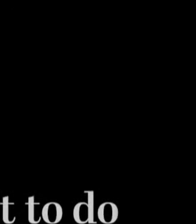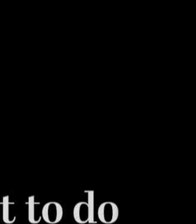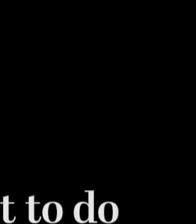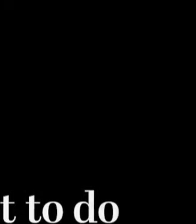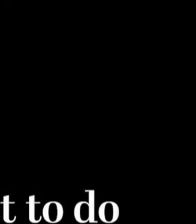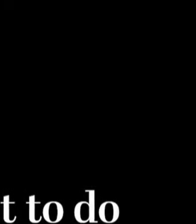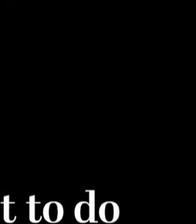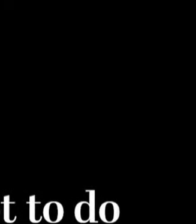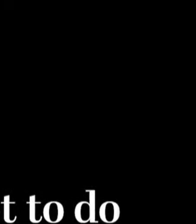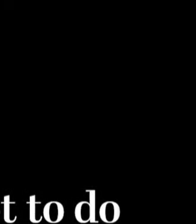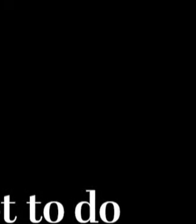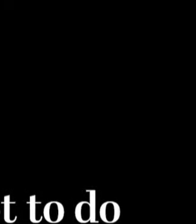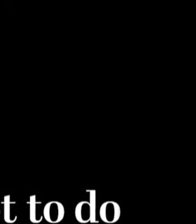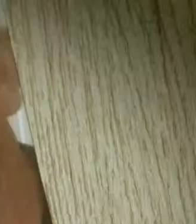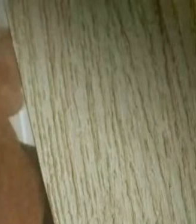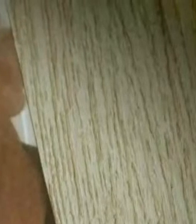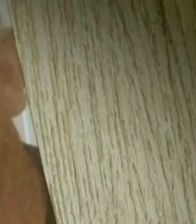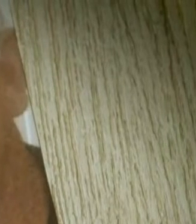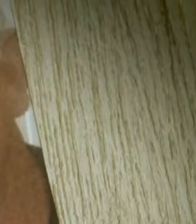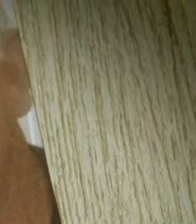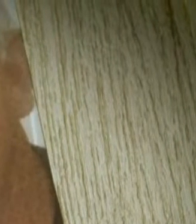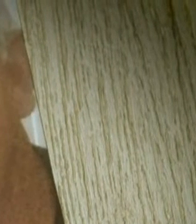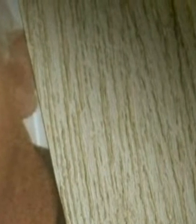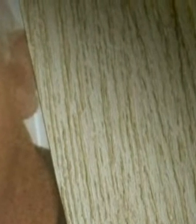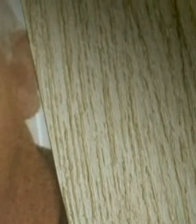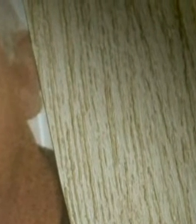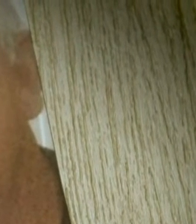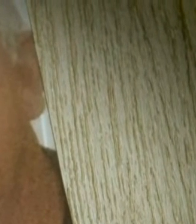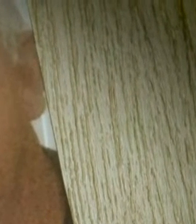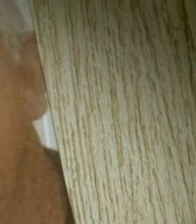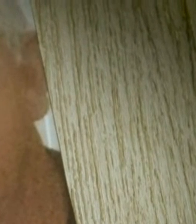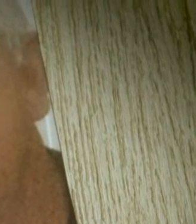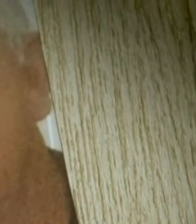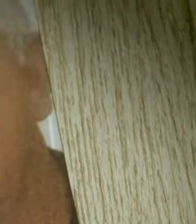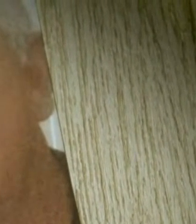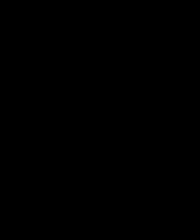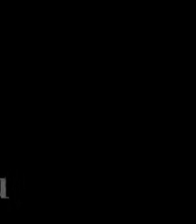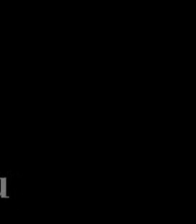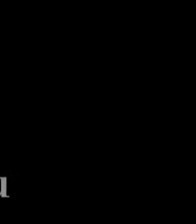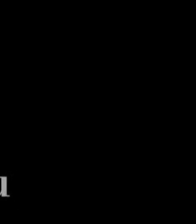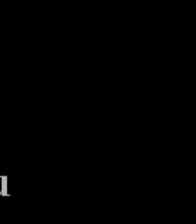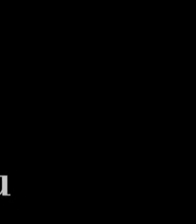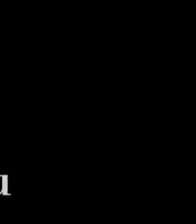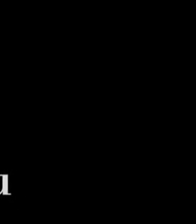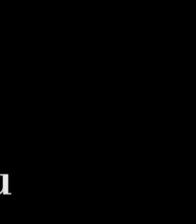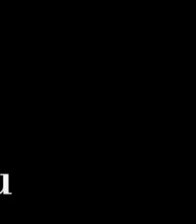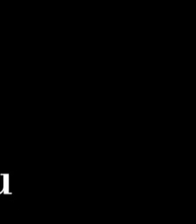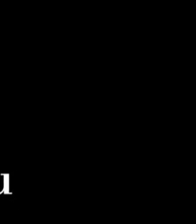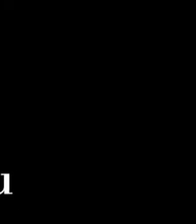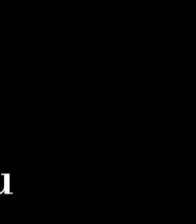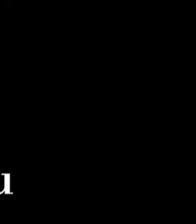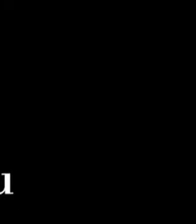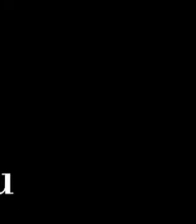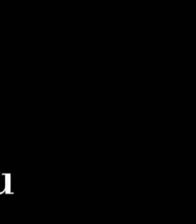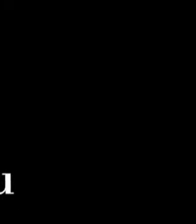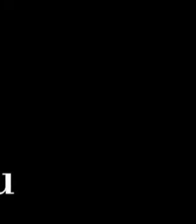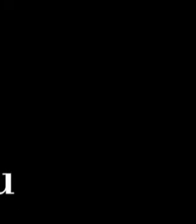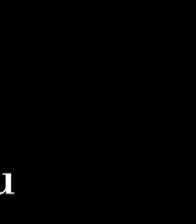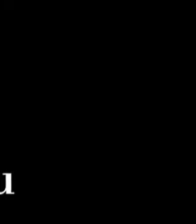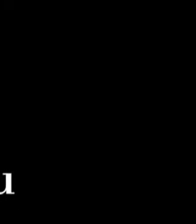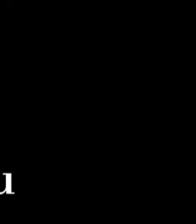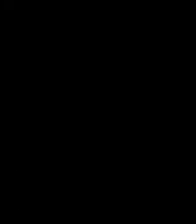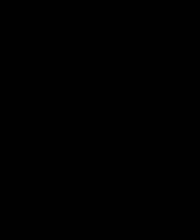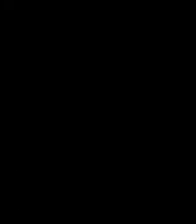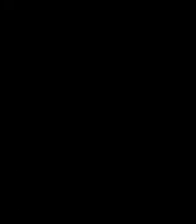And that was a phone call he never got to do. Sometimes I just close my eyes and I'm like, man, I wish I could hug you